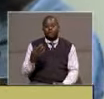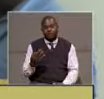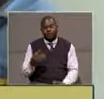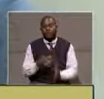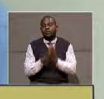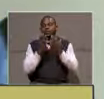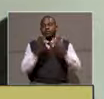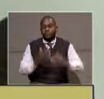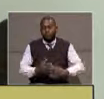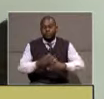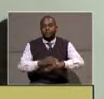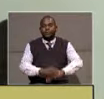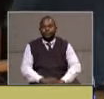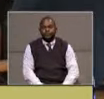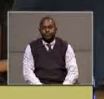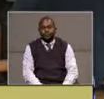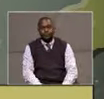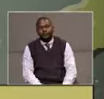1993. Susan Naonga reporting.